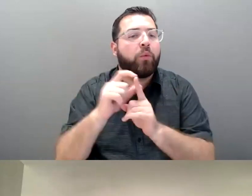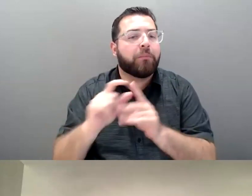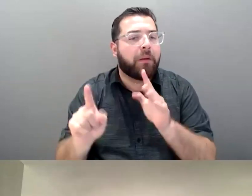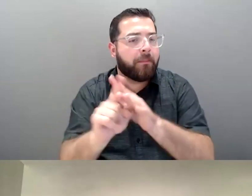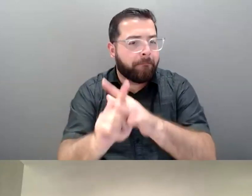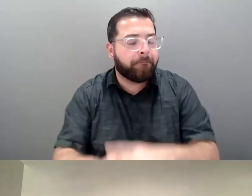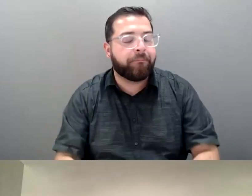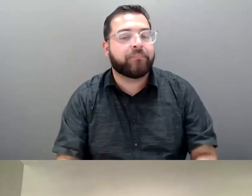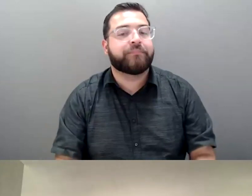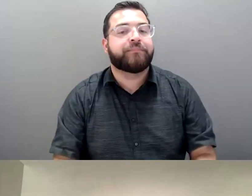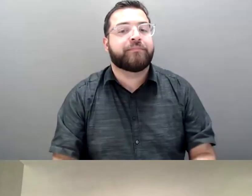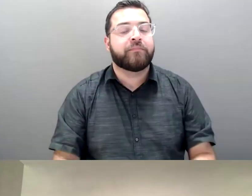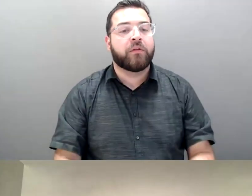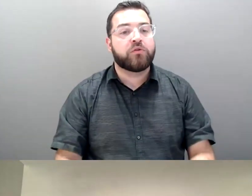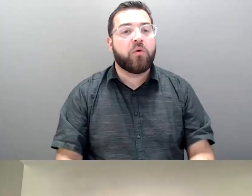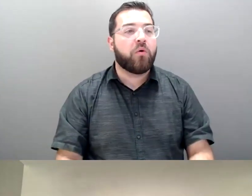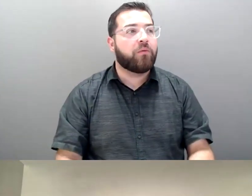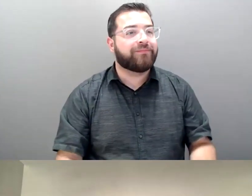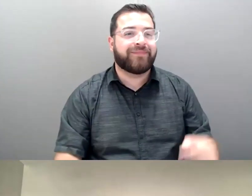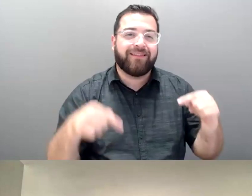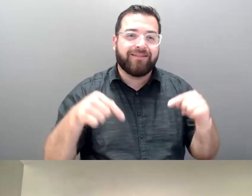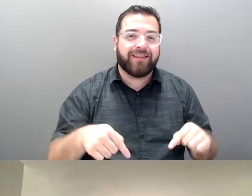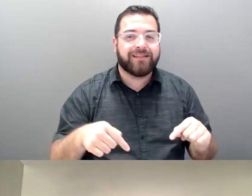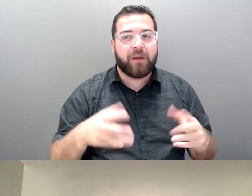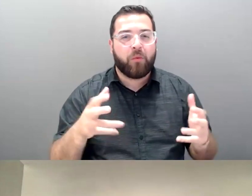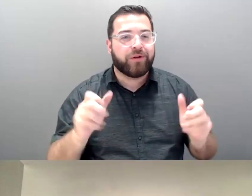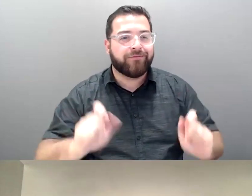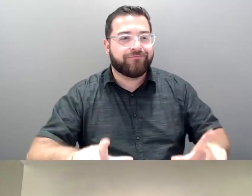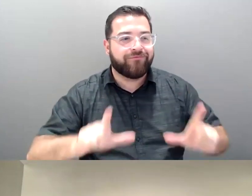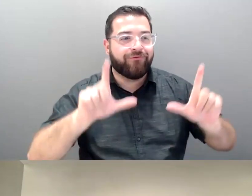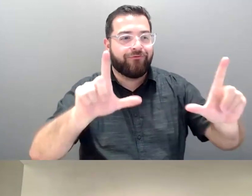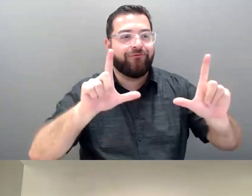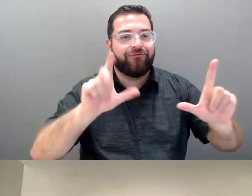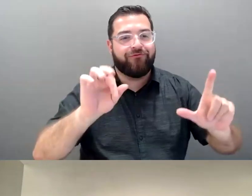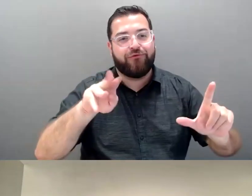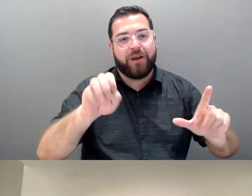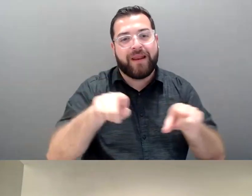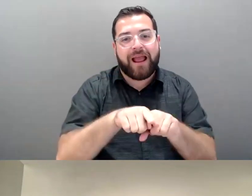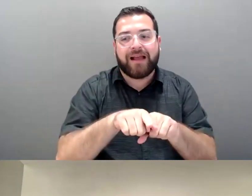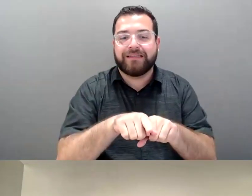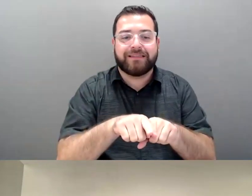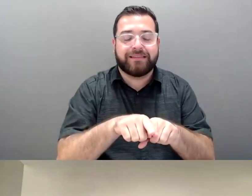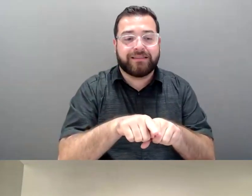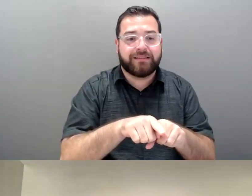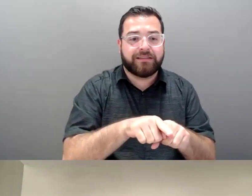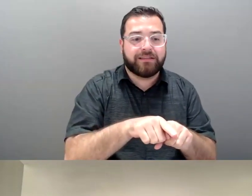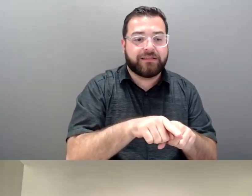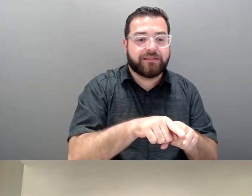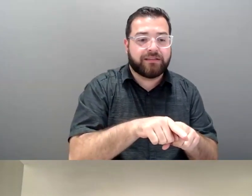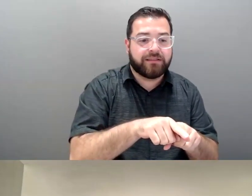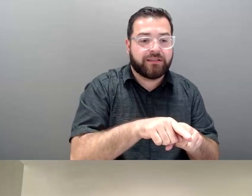frame this as what we're looking at is kind of the intersection of like innovation, academic integrity, both students and